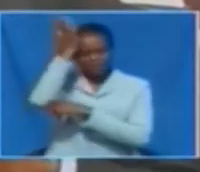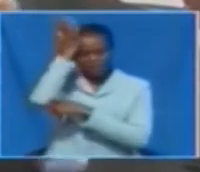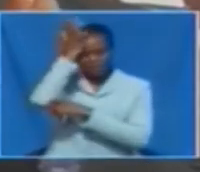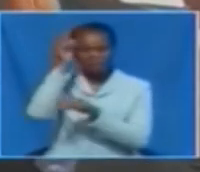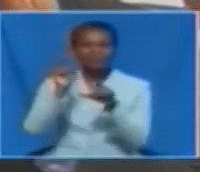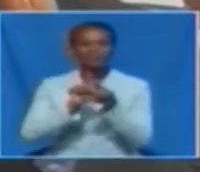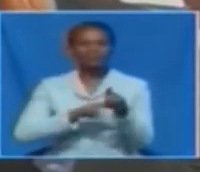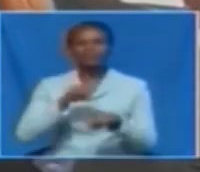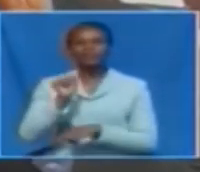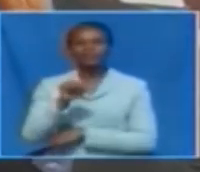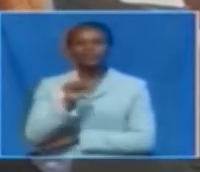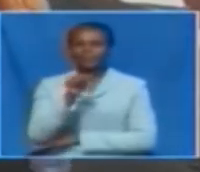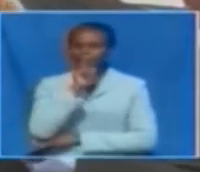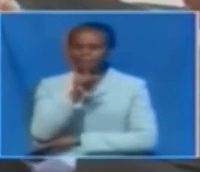was